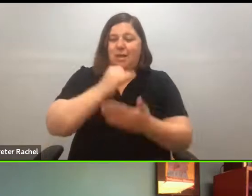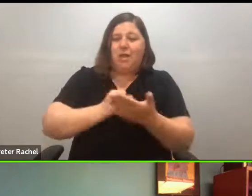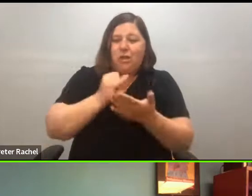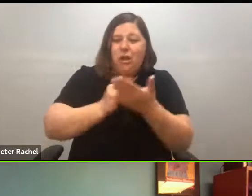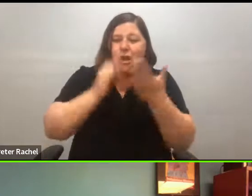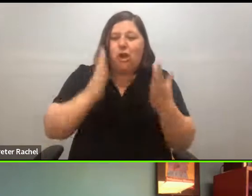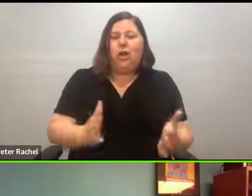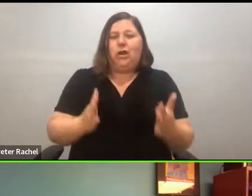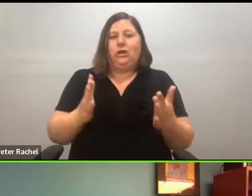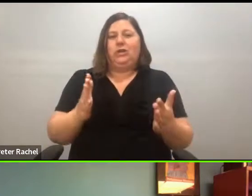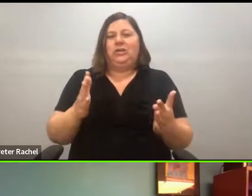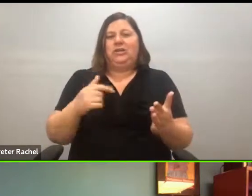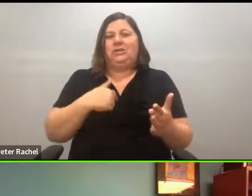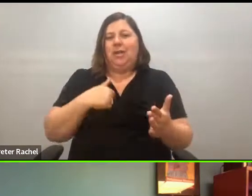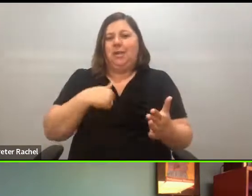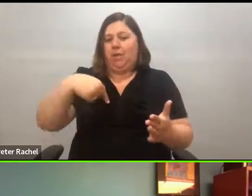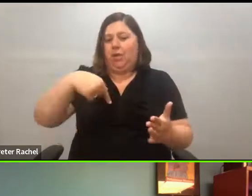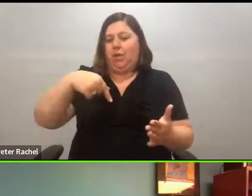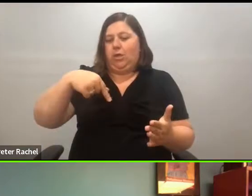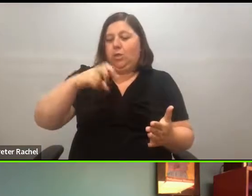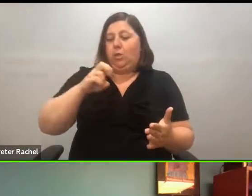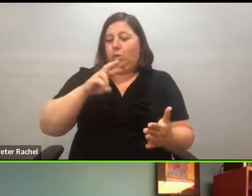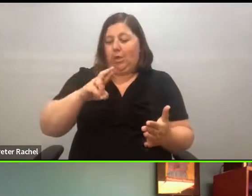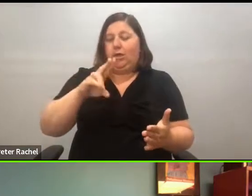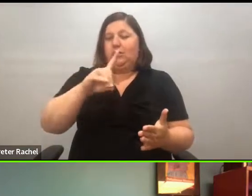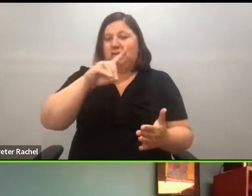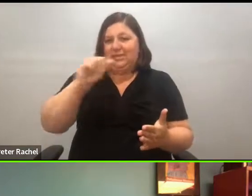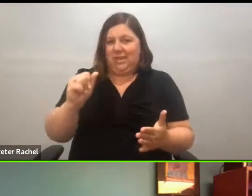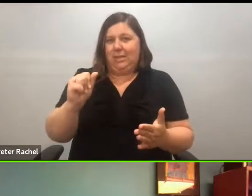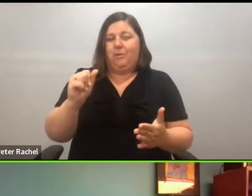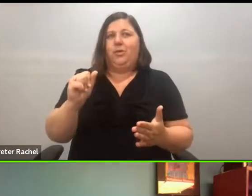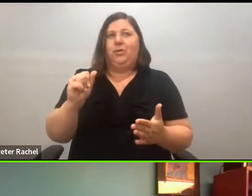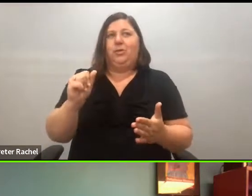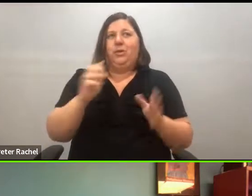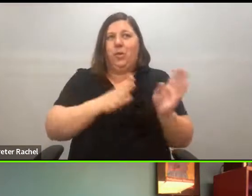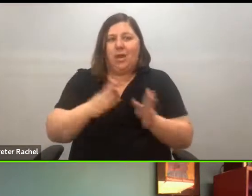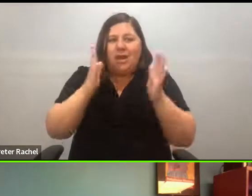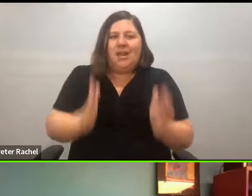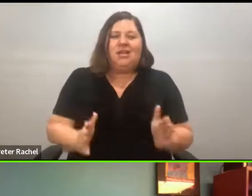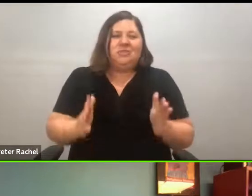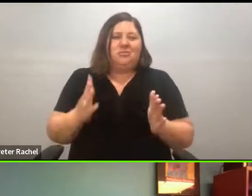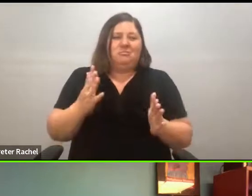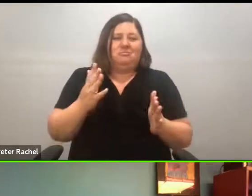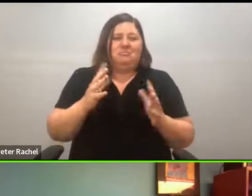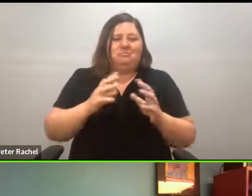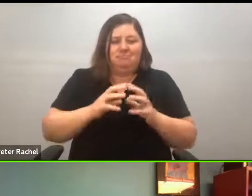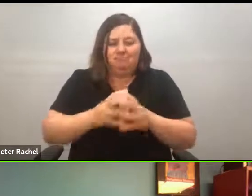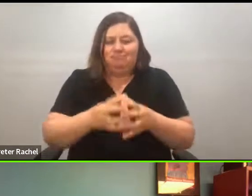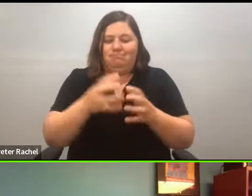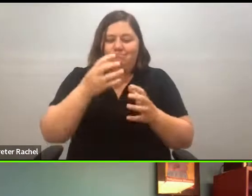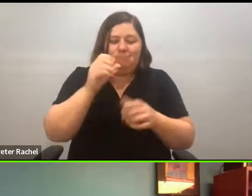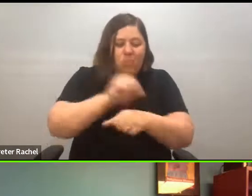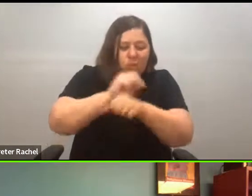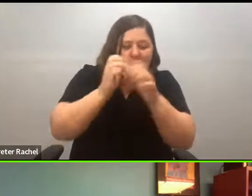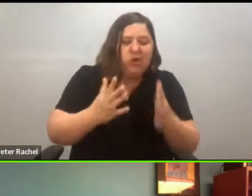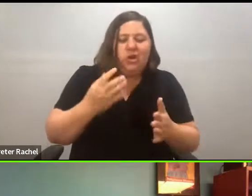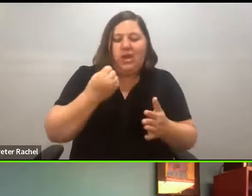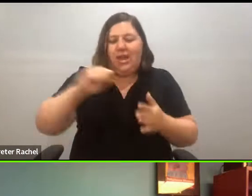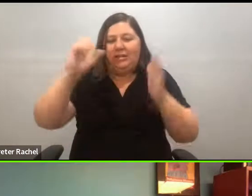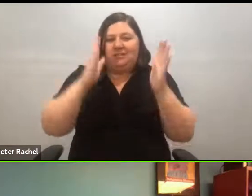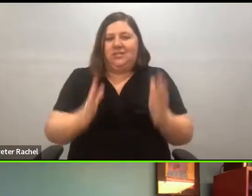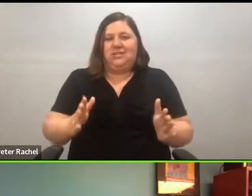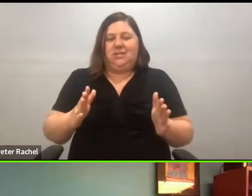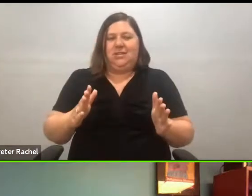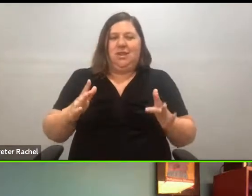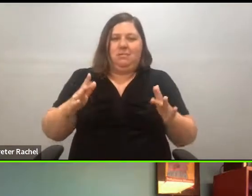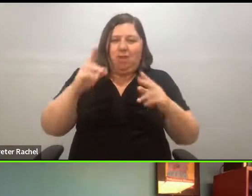queer disabled writer, organizer, activist, and I'm honored to work with Sogorea Te Land